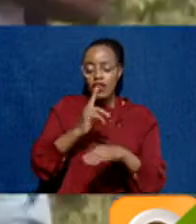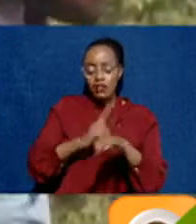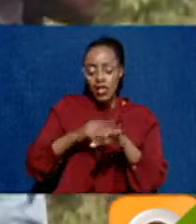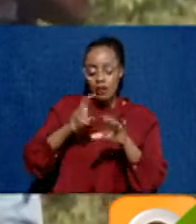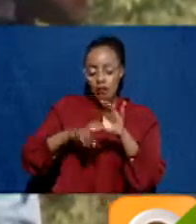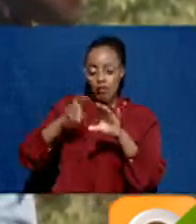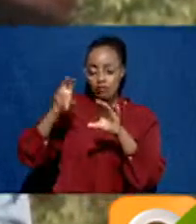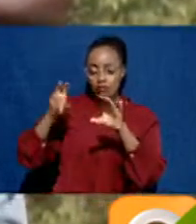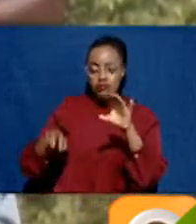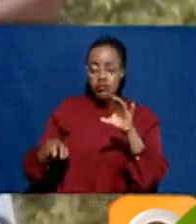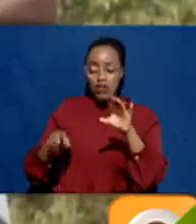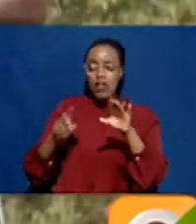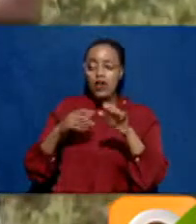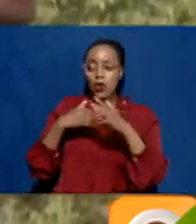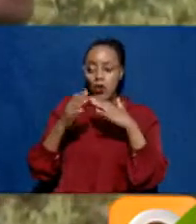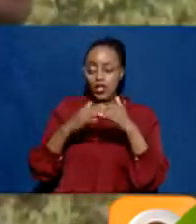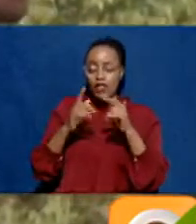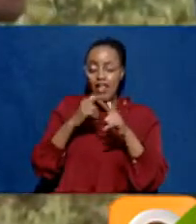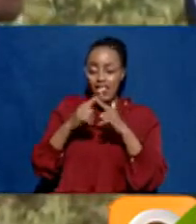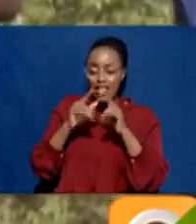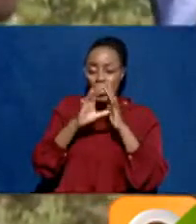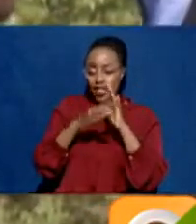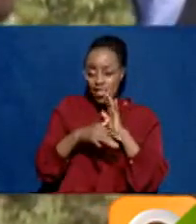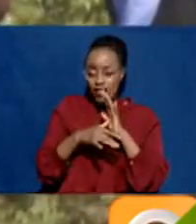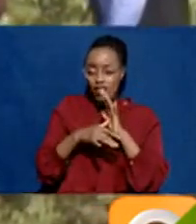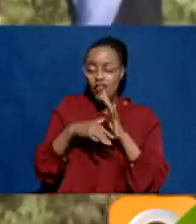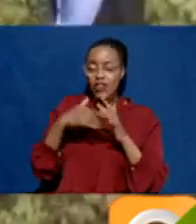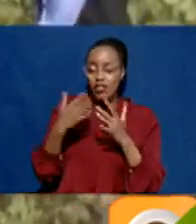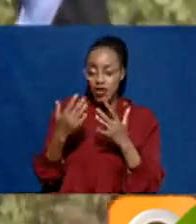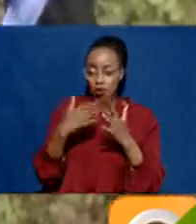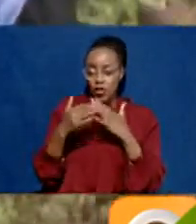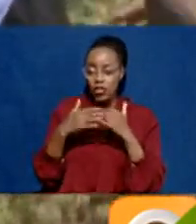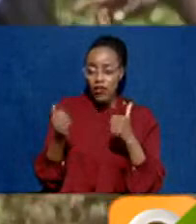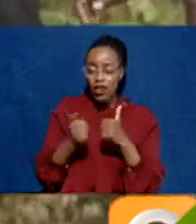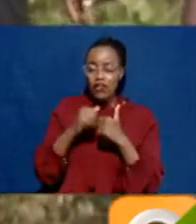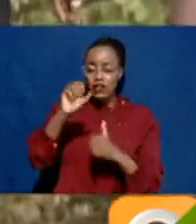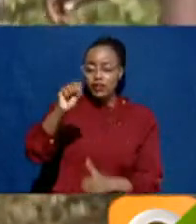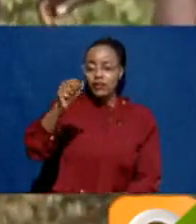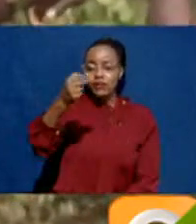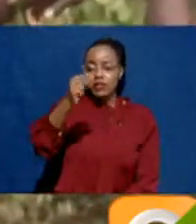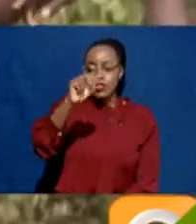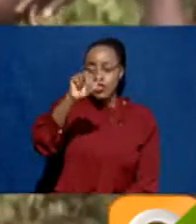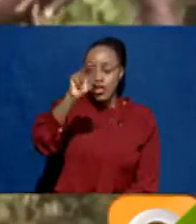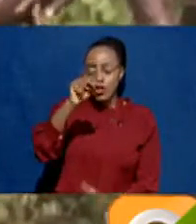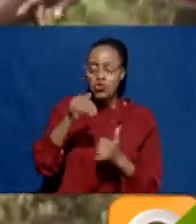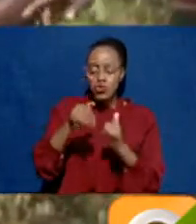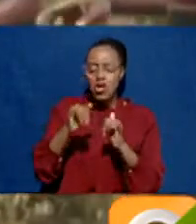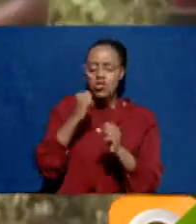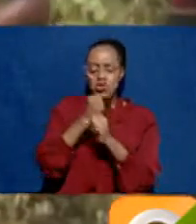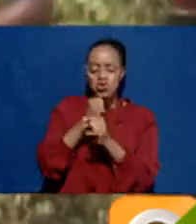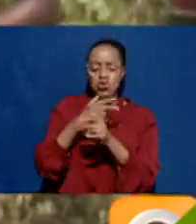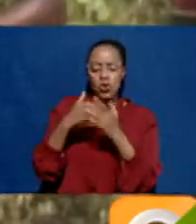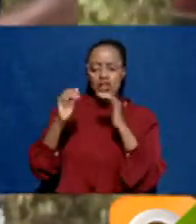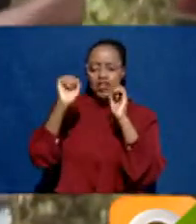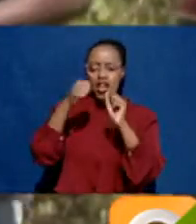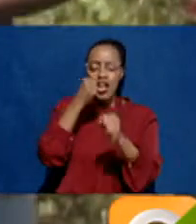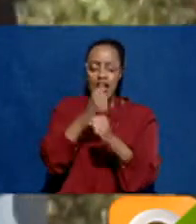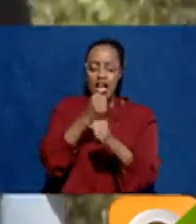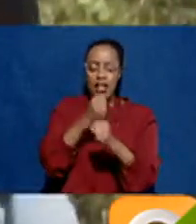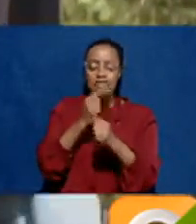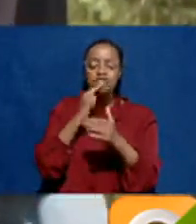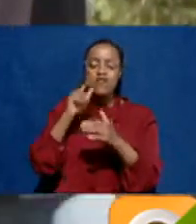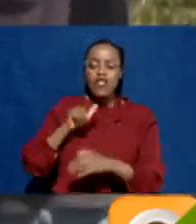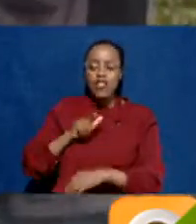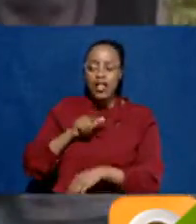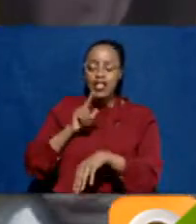away." In what would later be eerily prophetic, Sharon dared the woman to do her worst, adding that the lady's